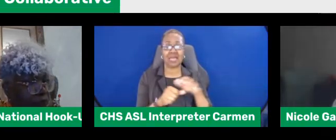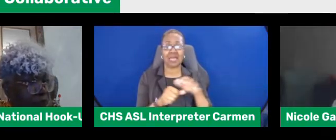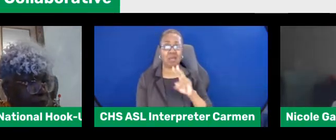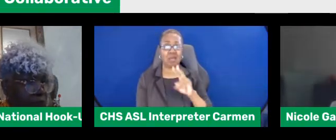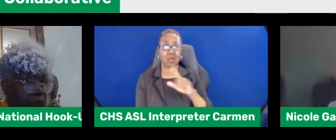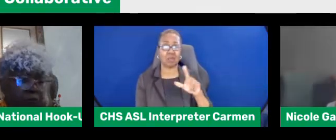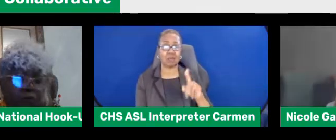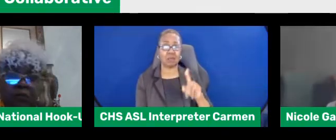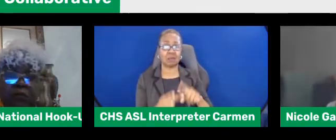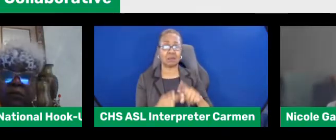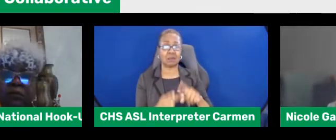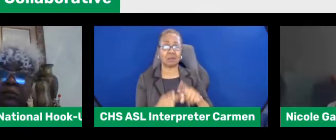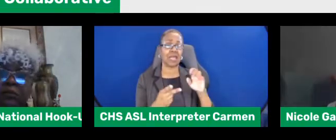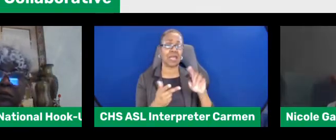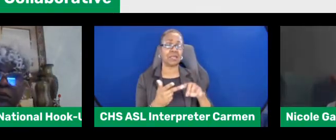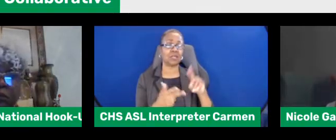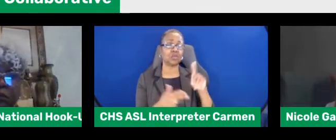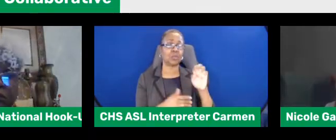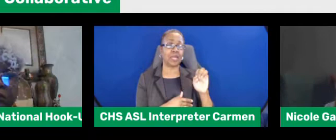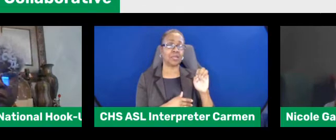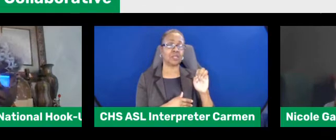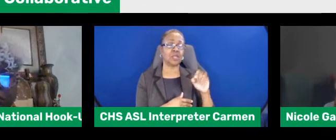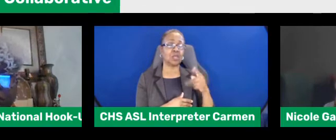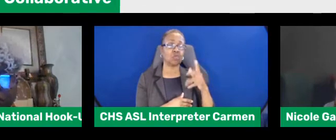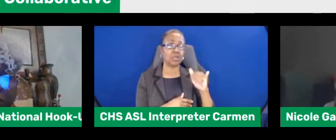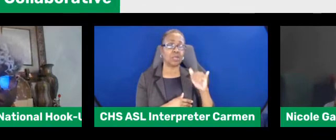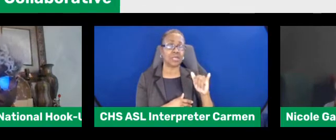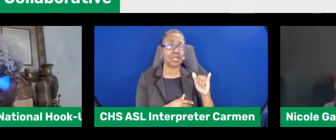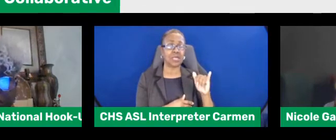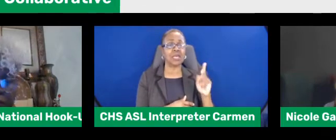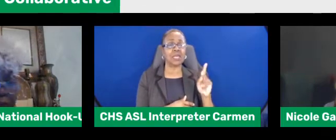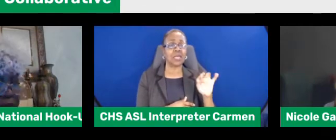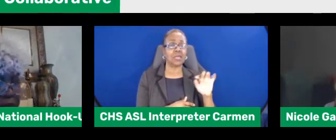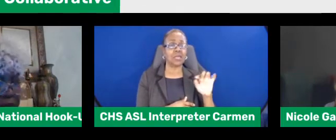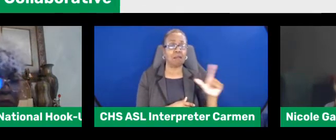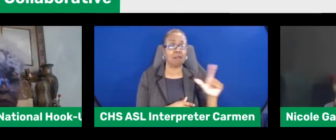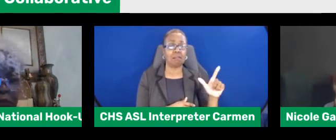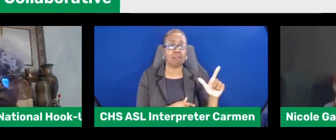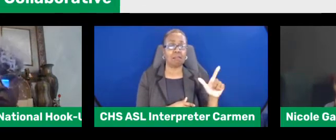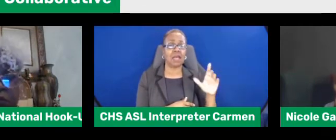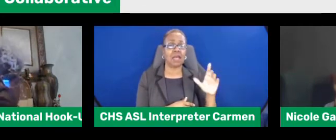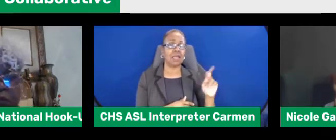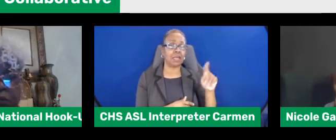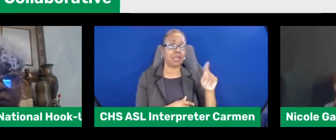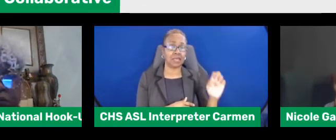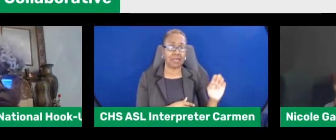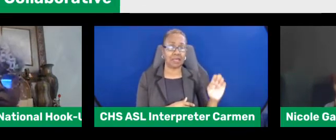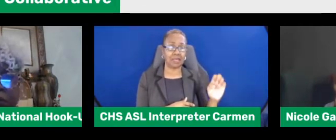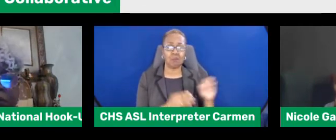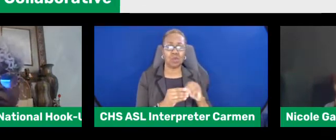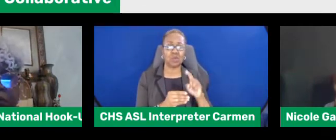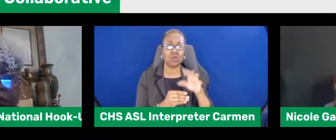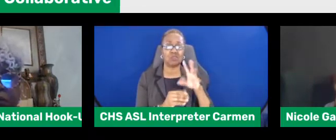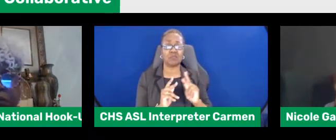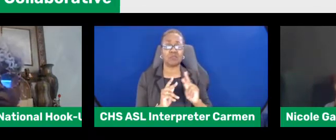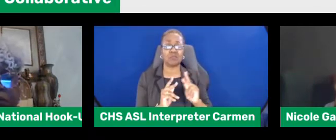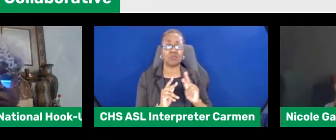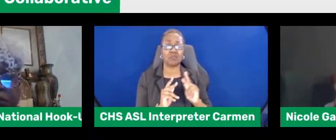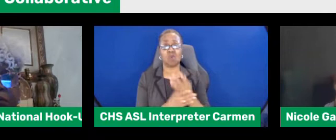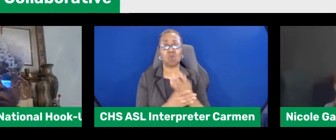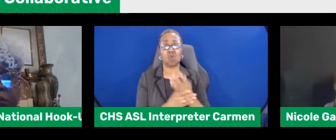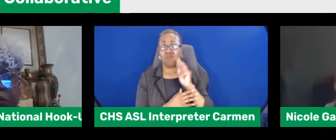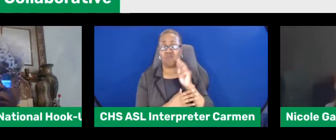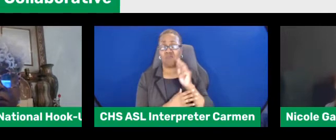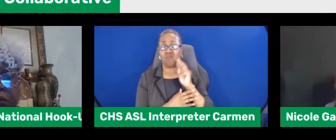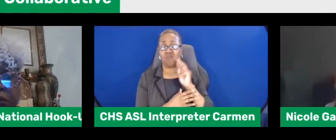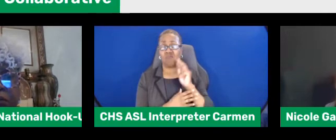DuPage, Grundy, Kendall, and Kankakee counties are more than 150 growers of vegetables, 75 growing